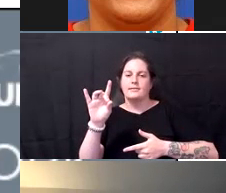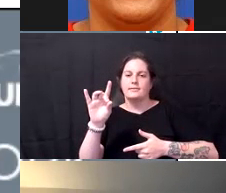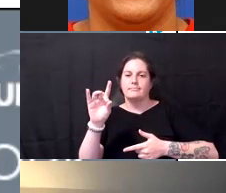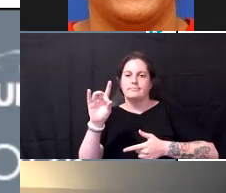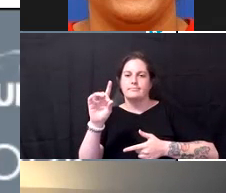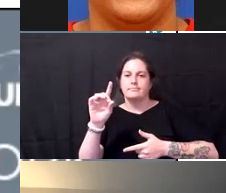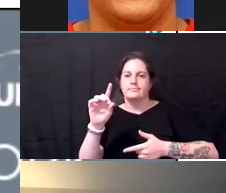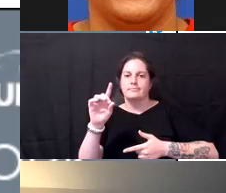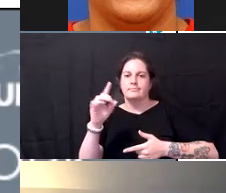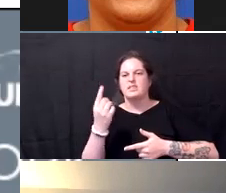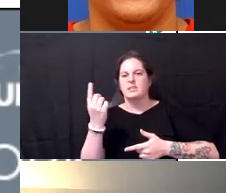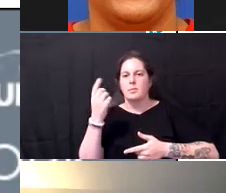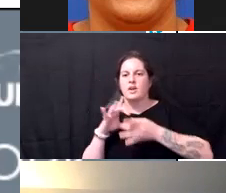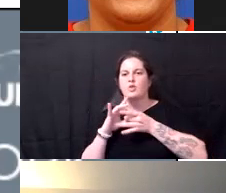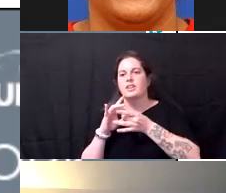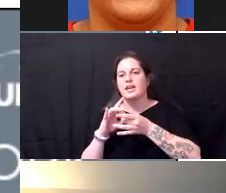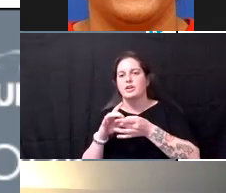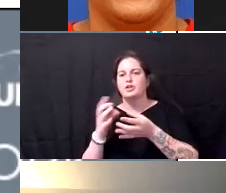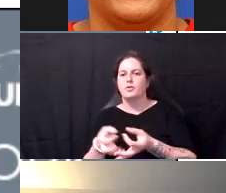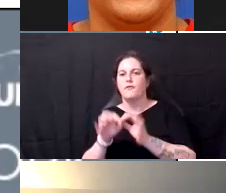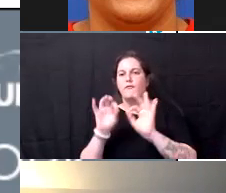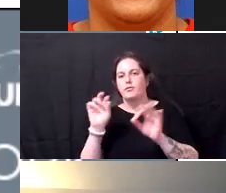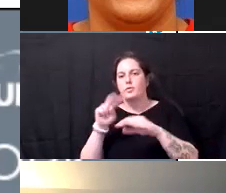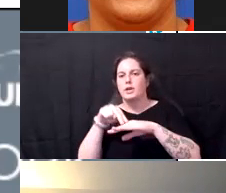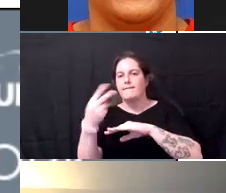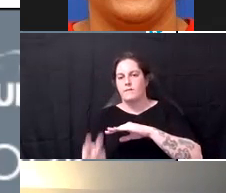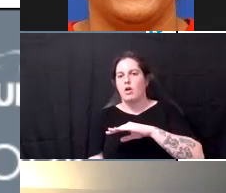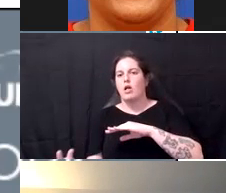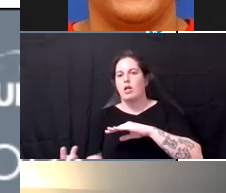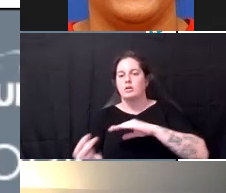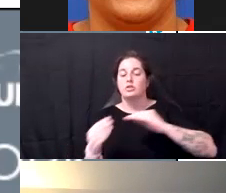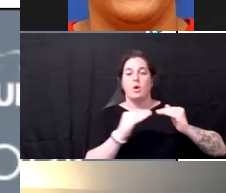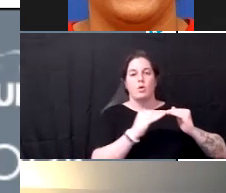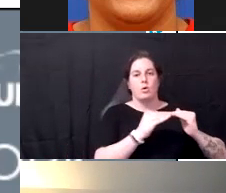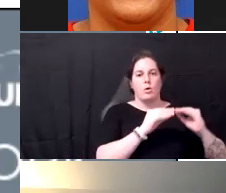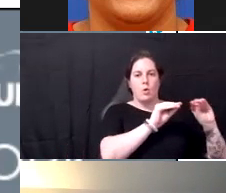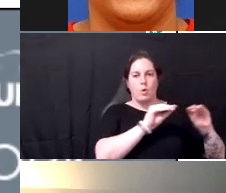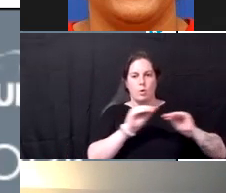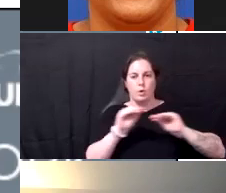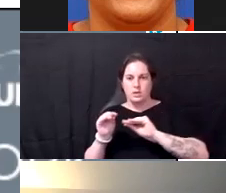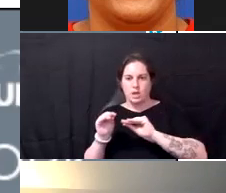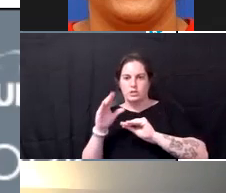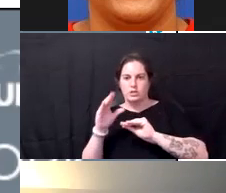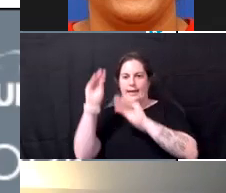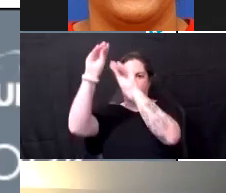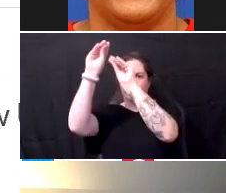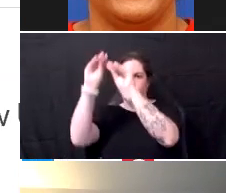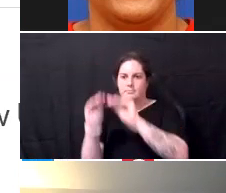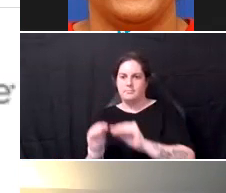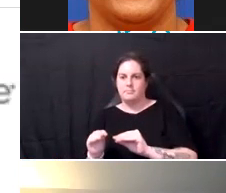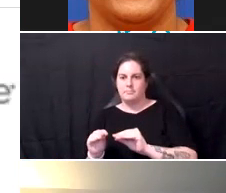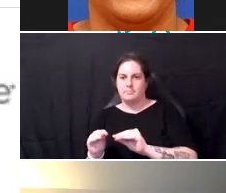Okay, so some horizontal motion and an example with some free fall